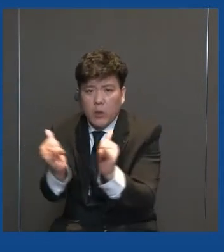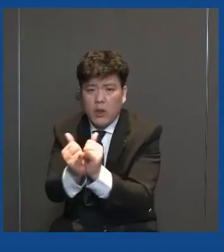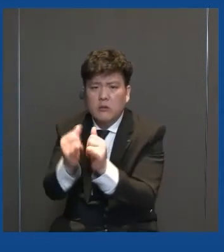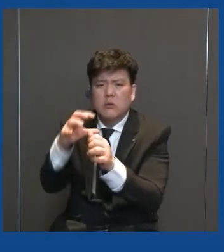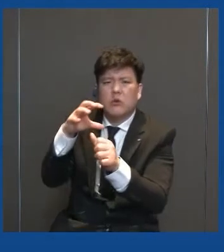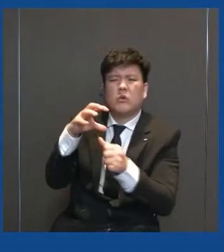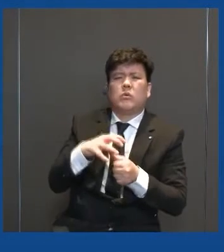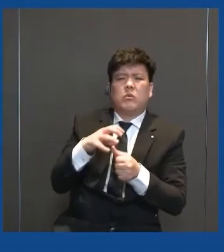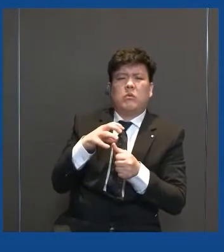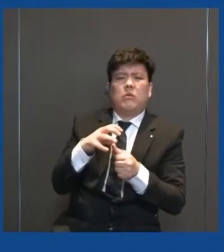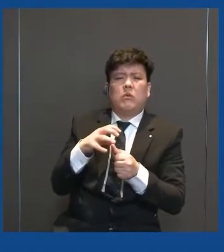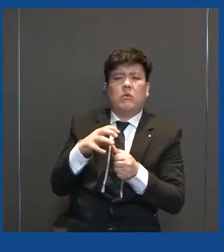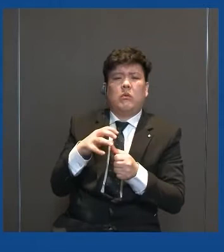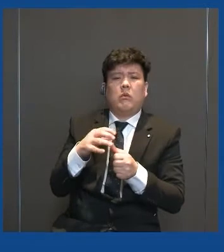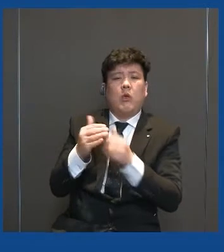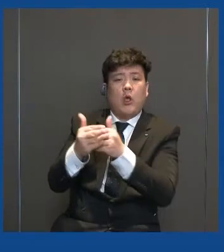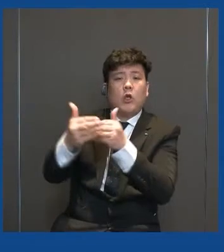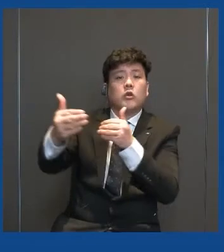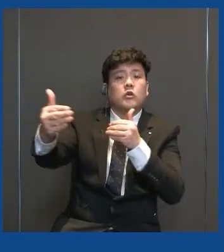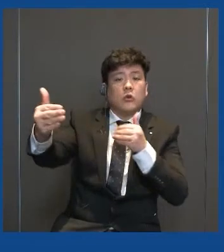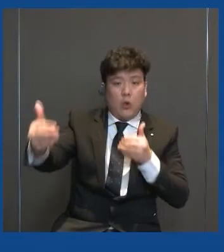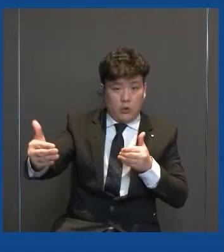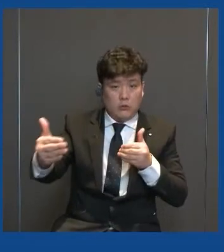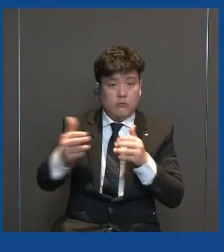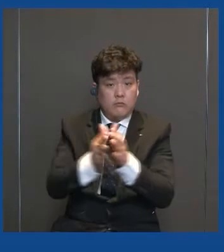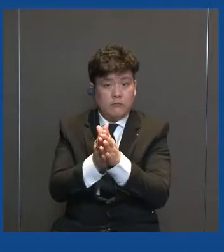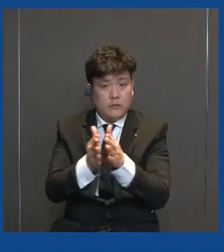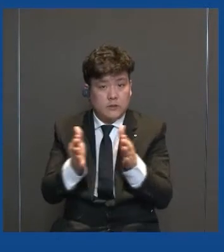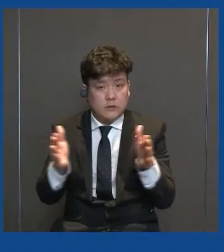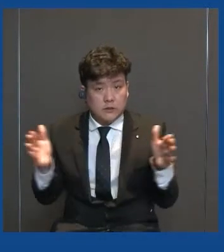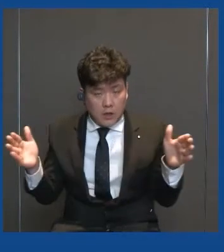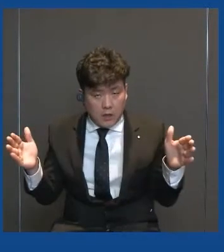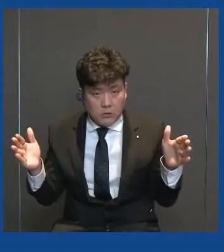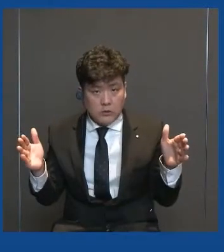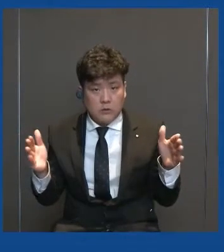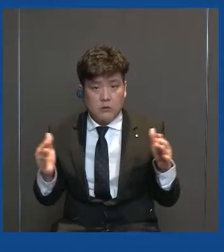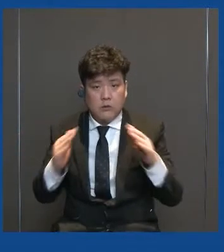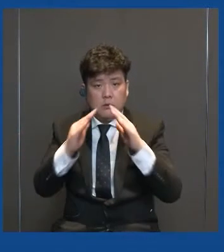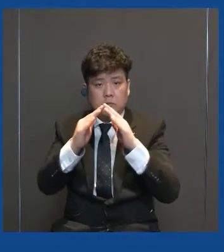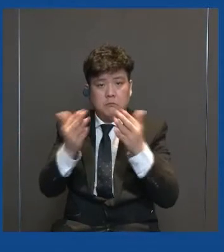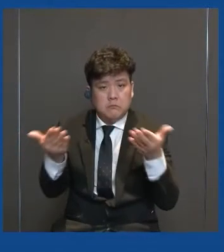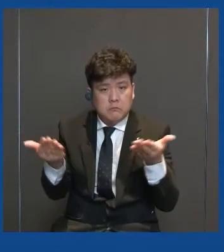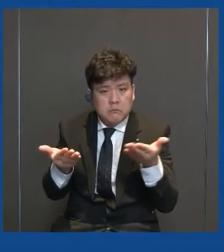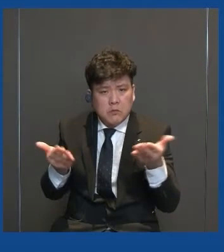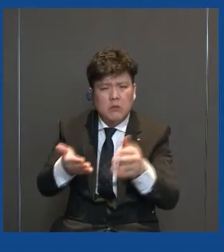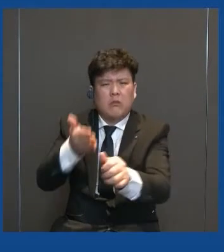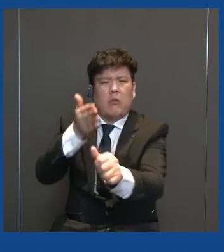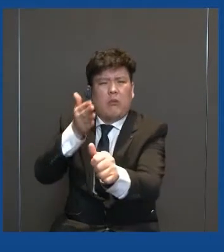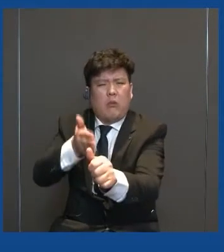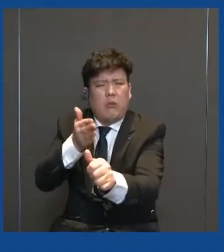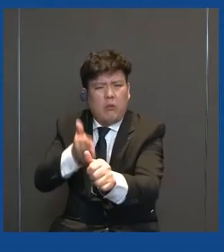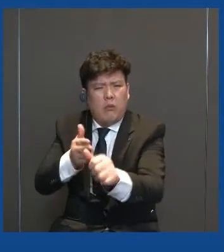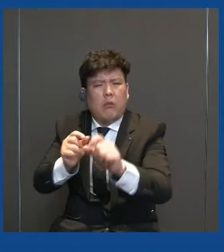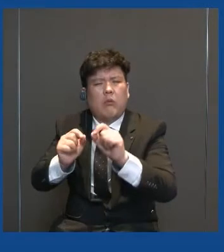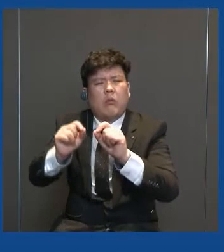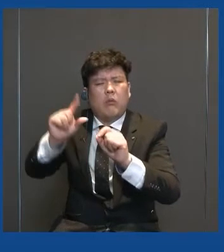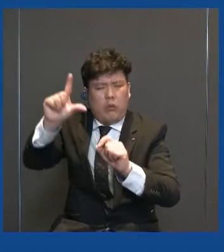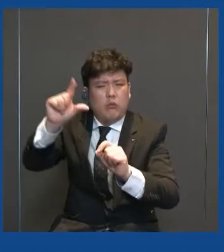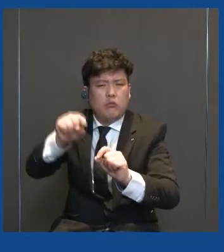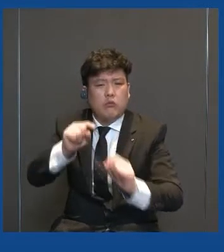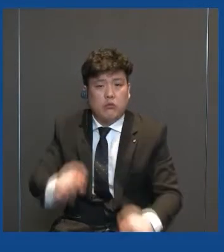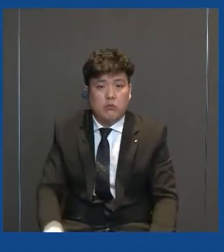anyone, especially stressing this for the elderly, considered at greater risk of dying with COVID-19 due to their